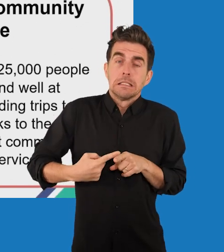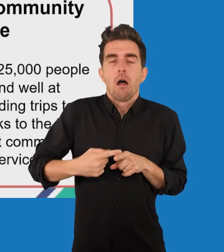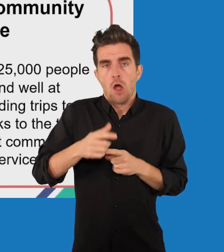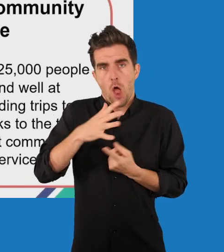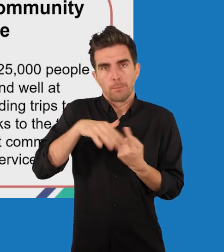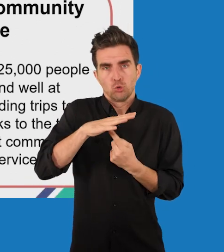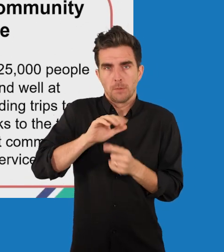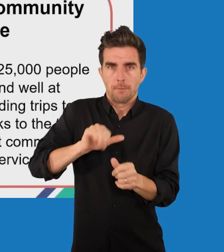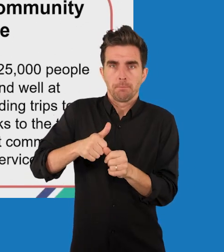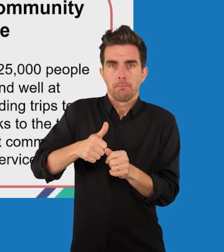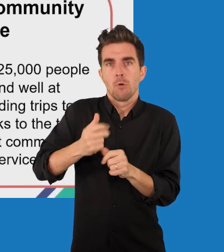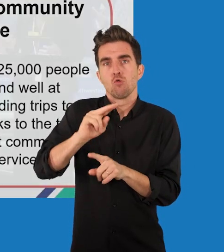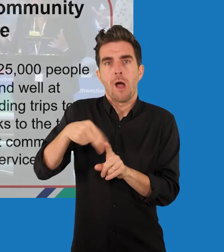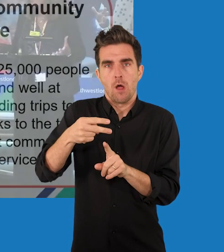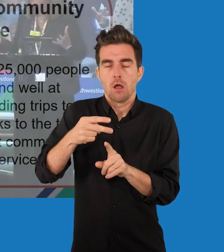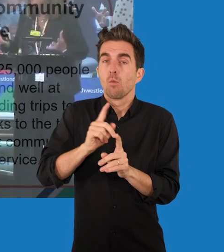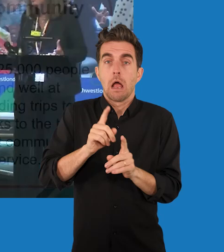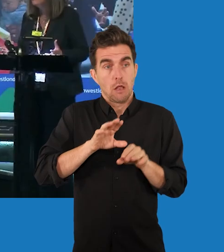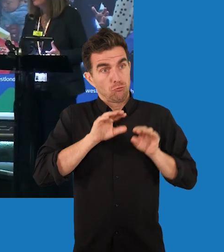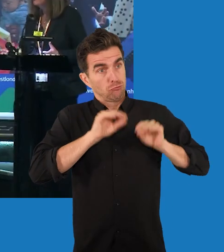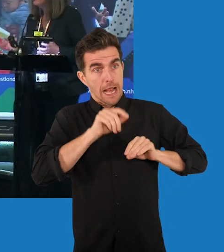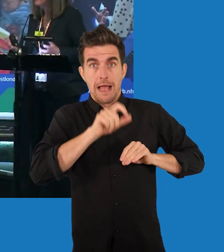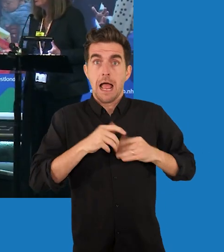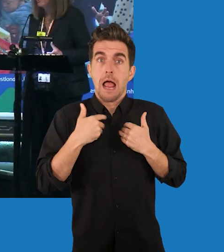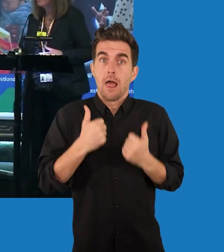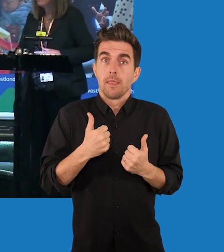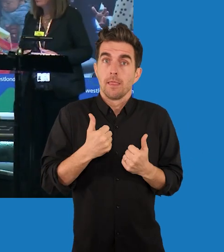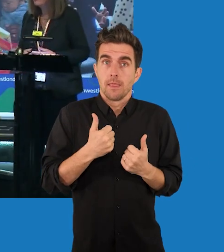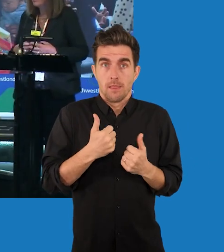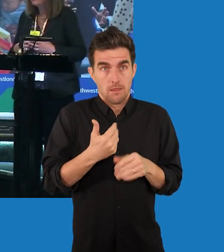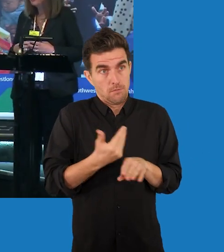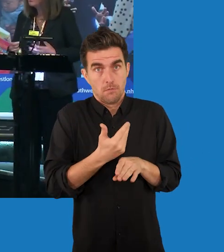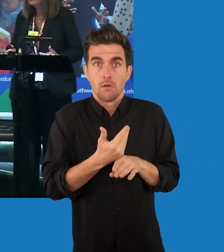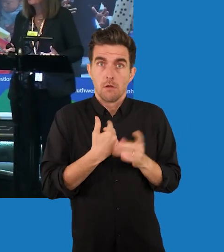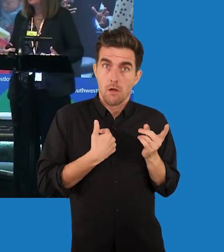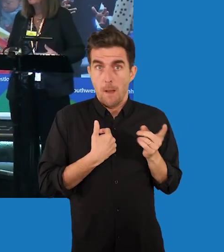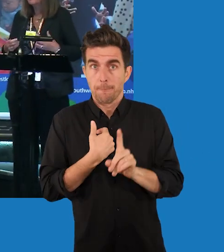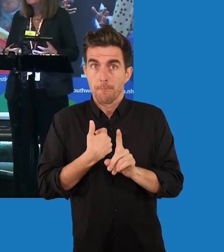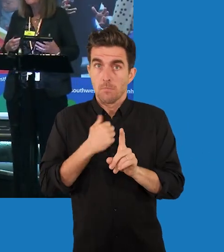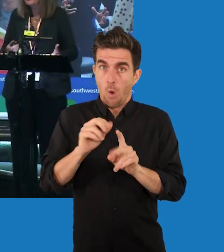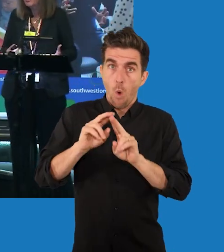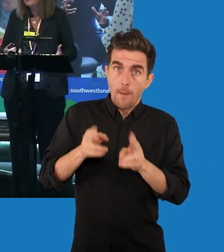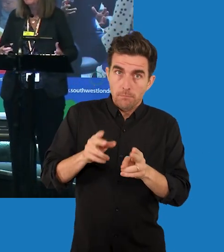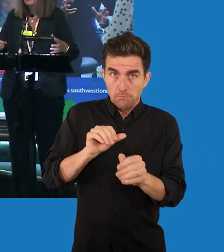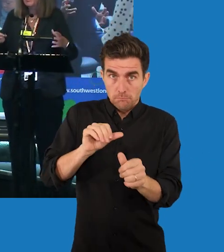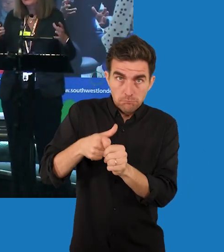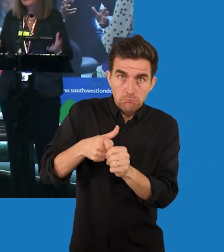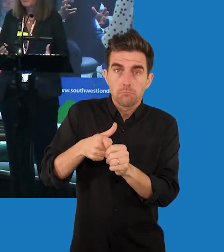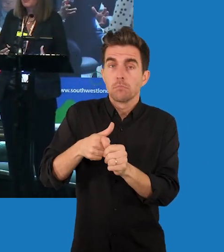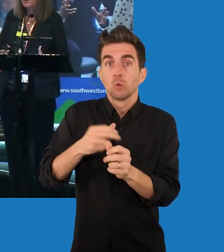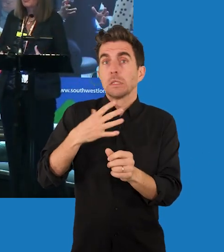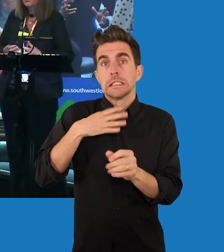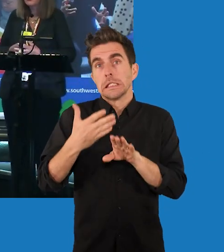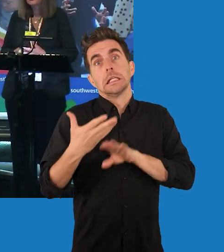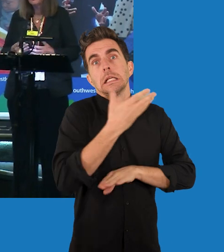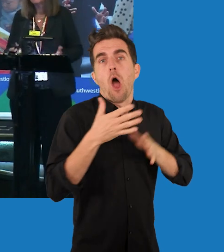urgent need, you can get a community response within 2 hours where a trained health worker will come to your home and will